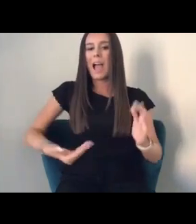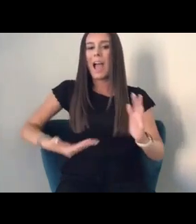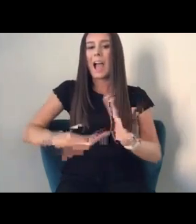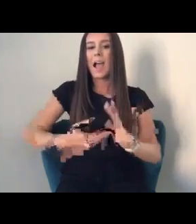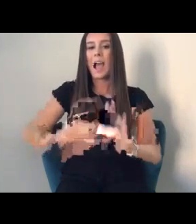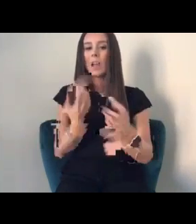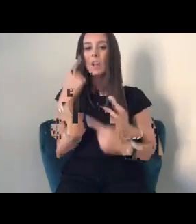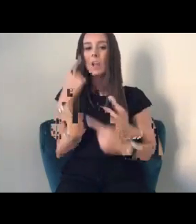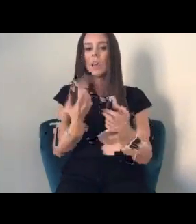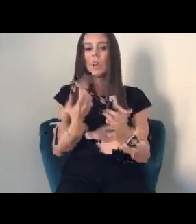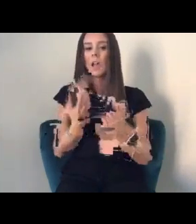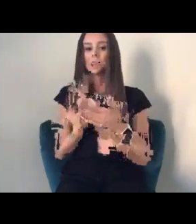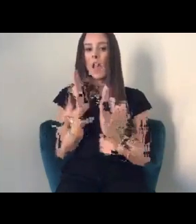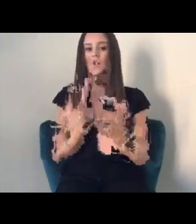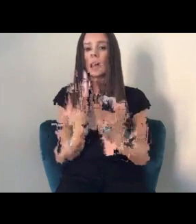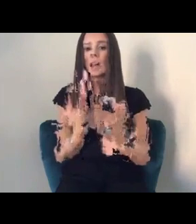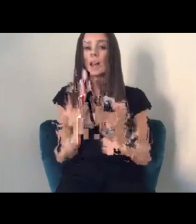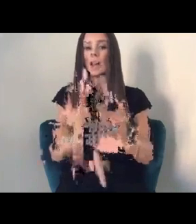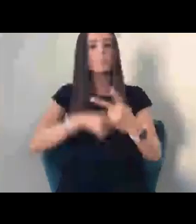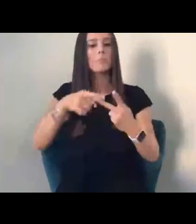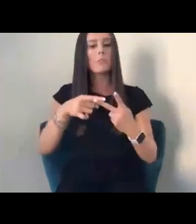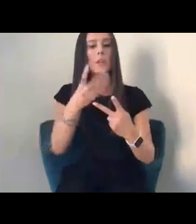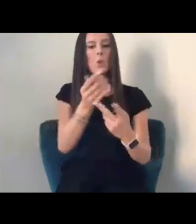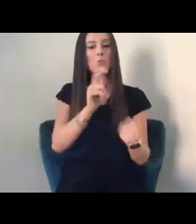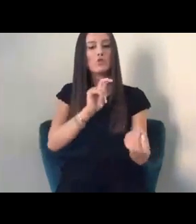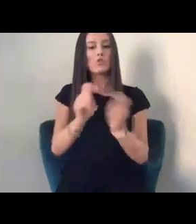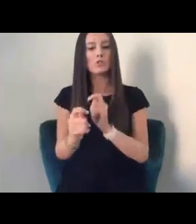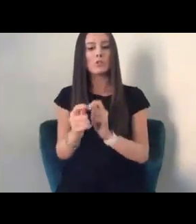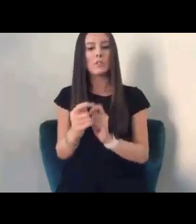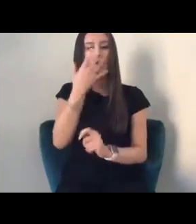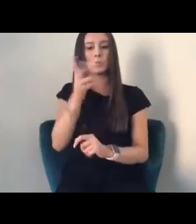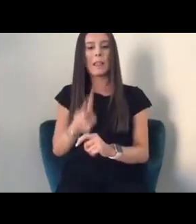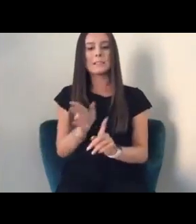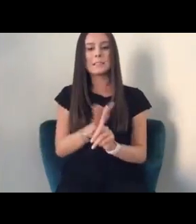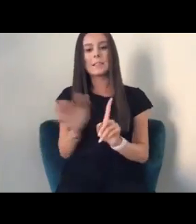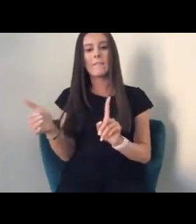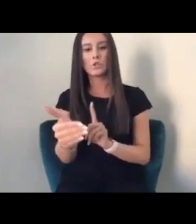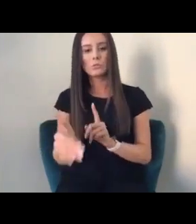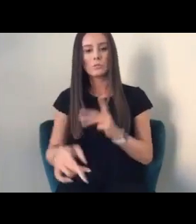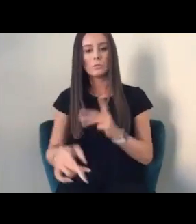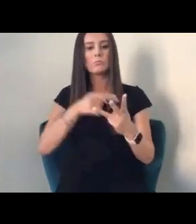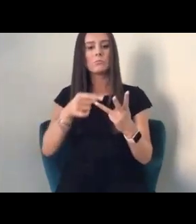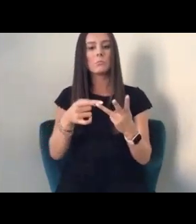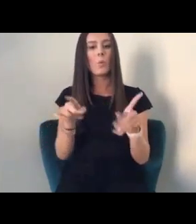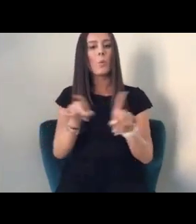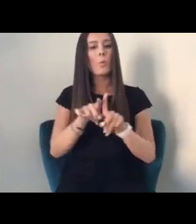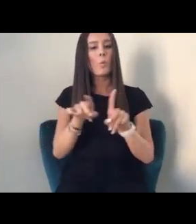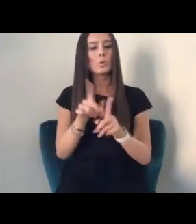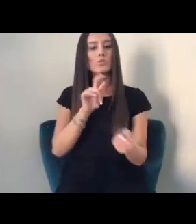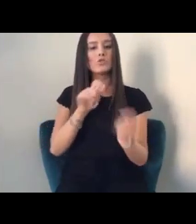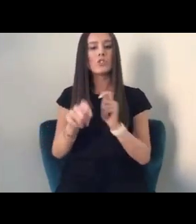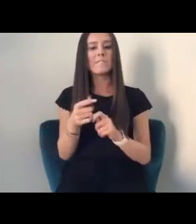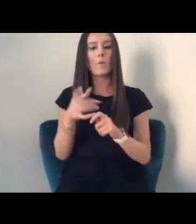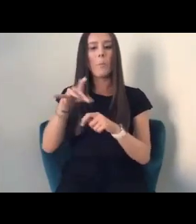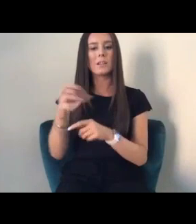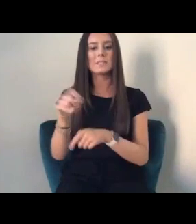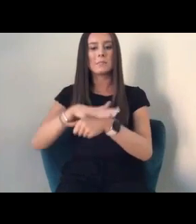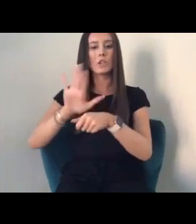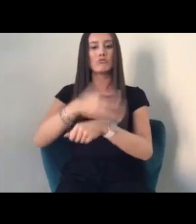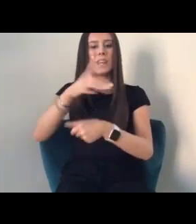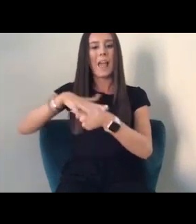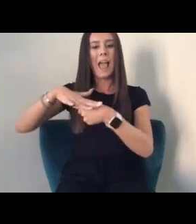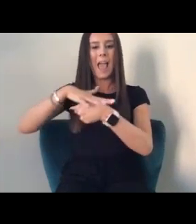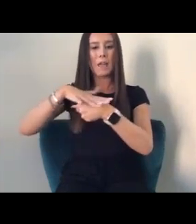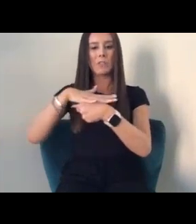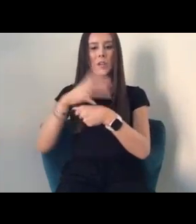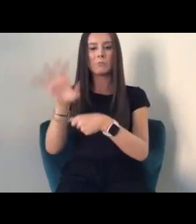barriers, a change to utility diversions, and changes to our planting proposals. So we'll go into a bit